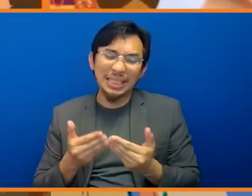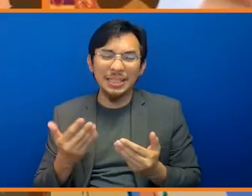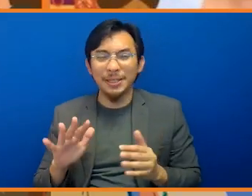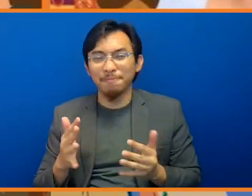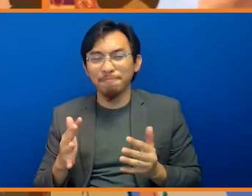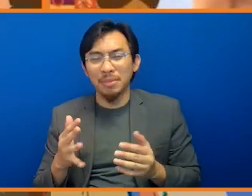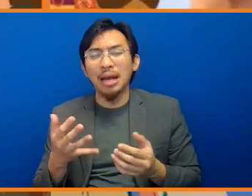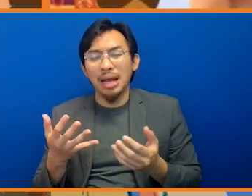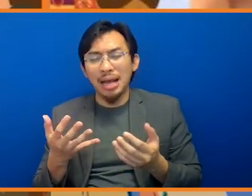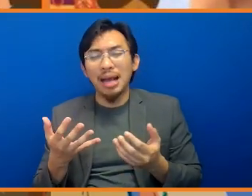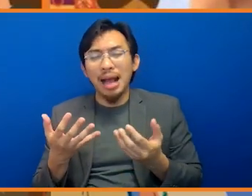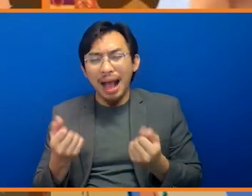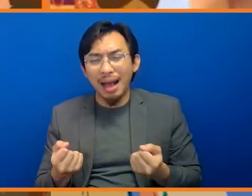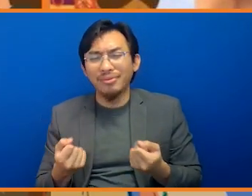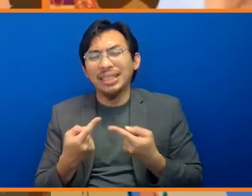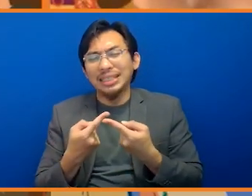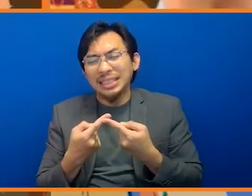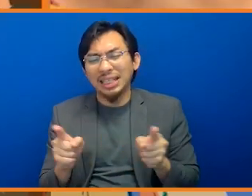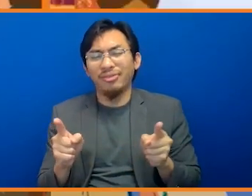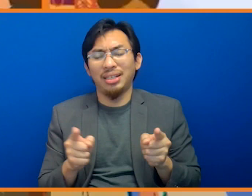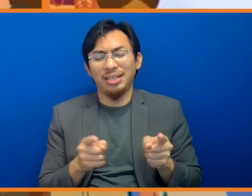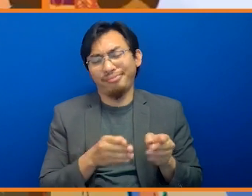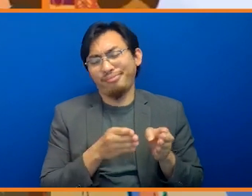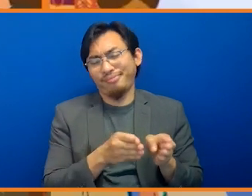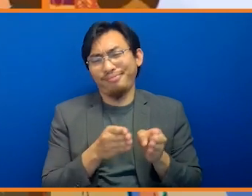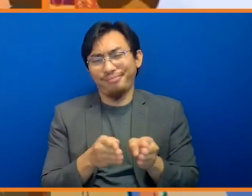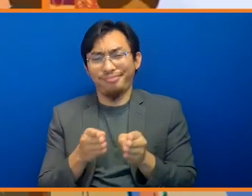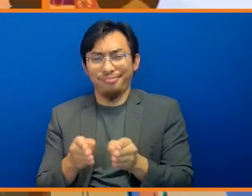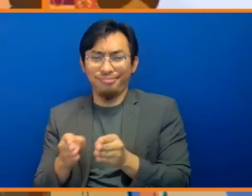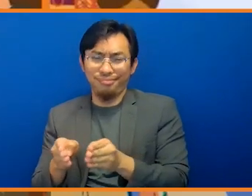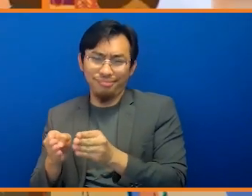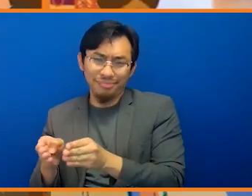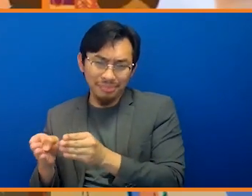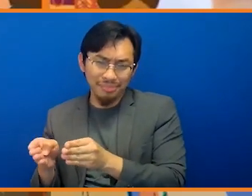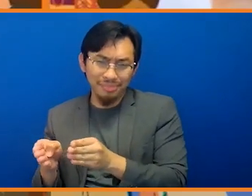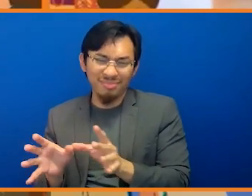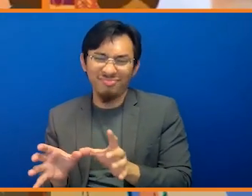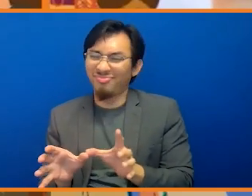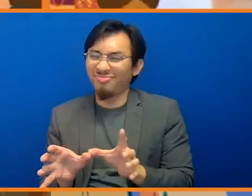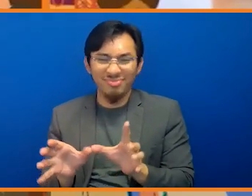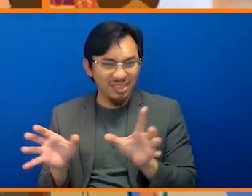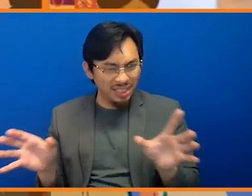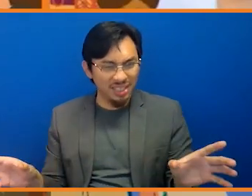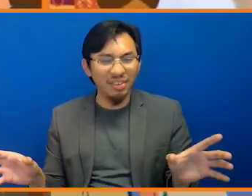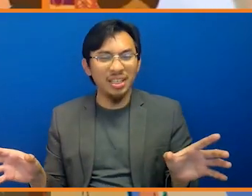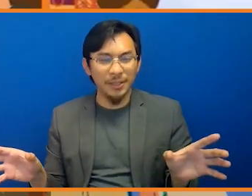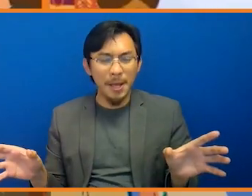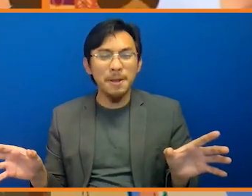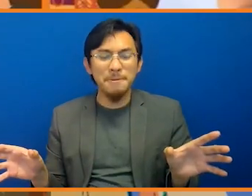So many factors are different from each other. So, but